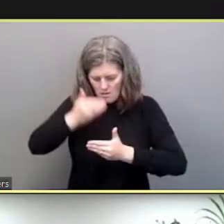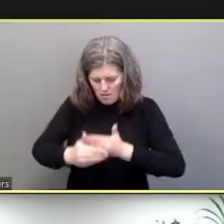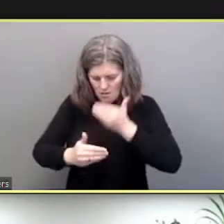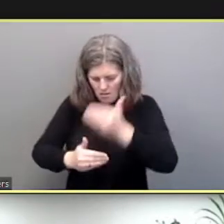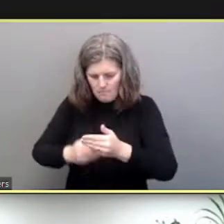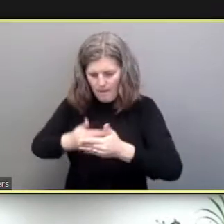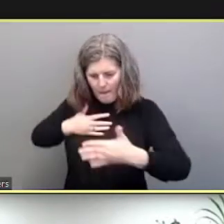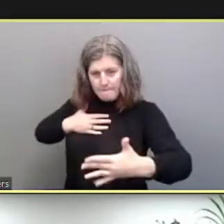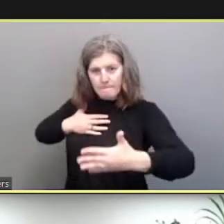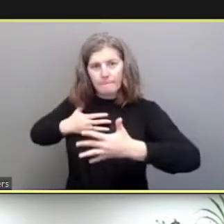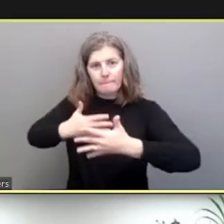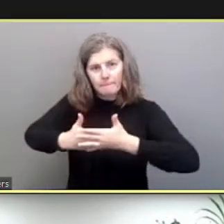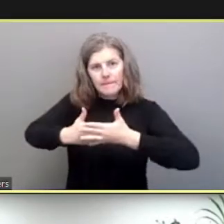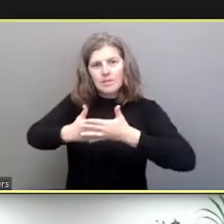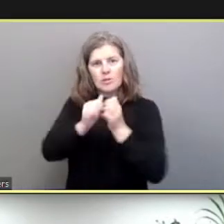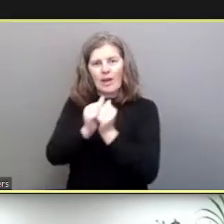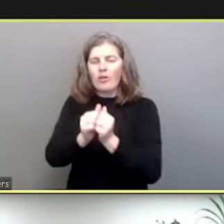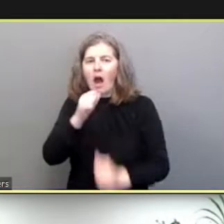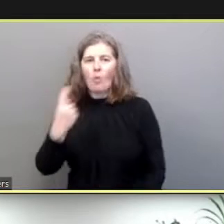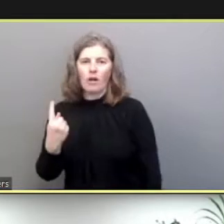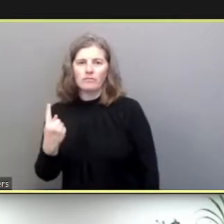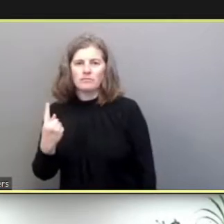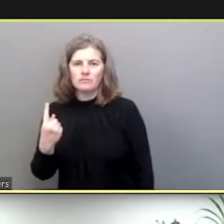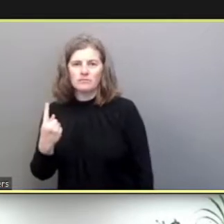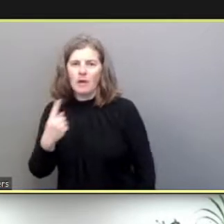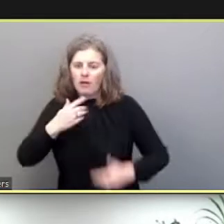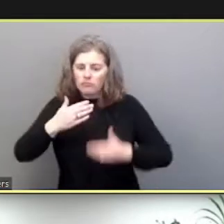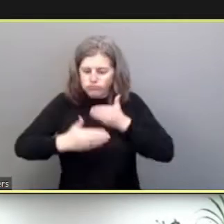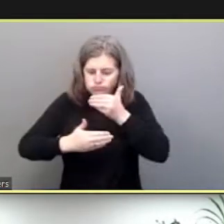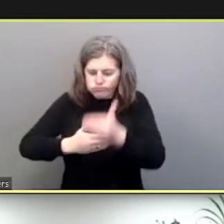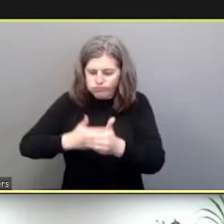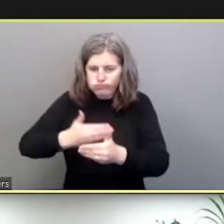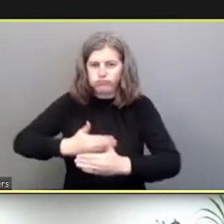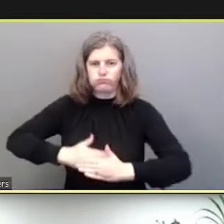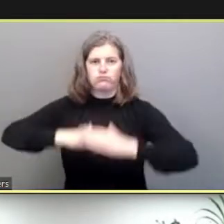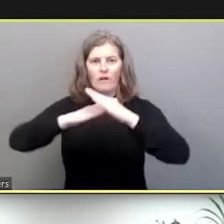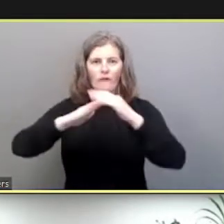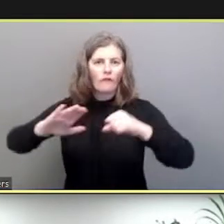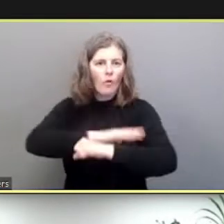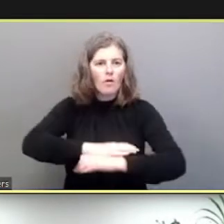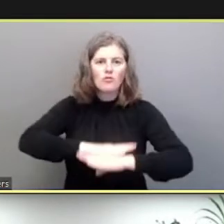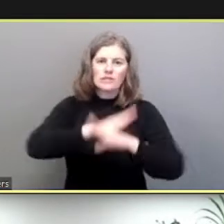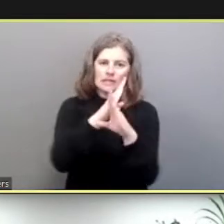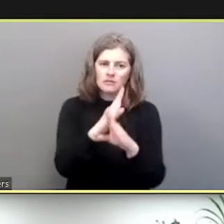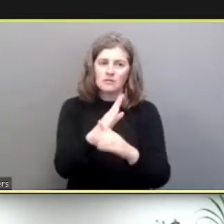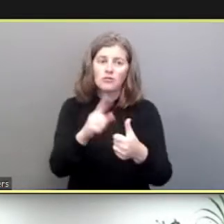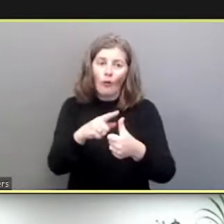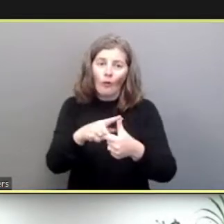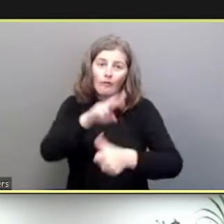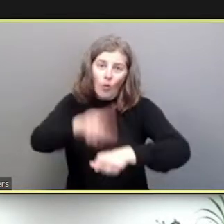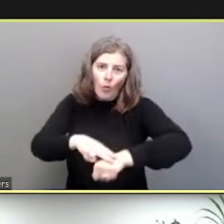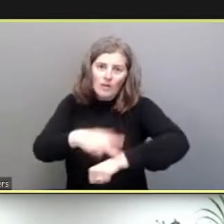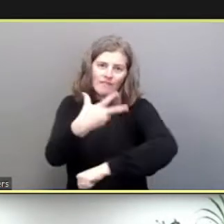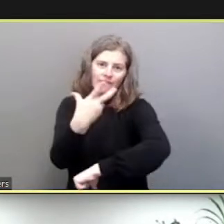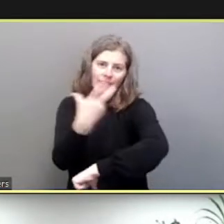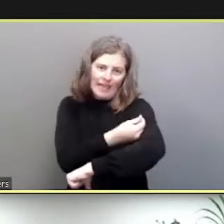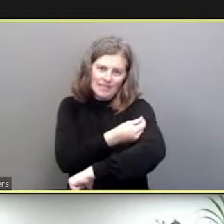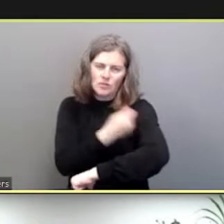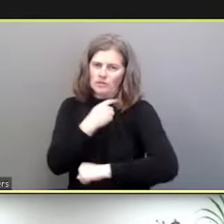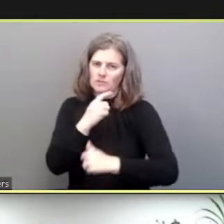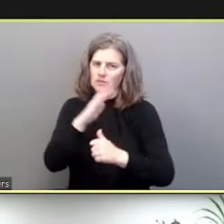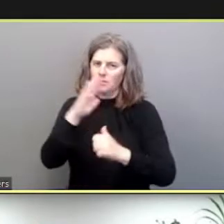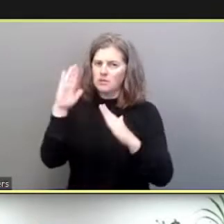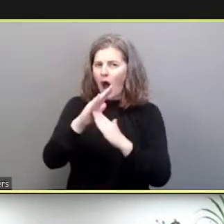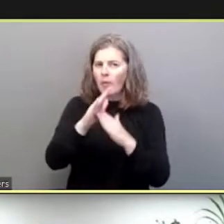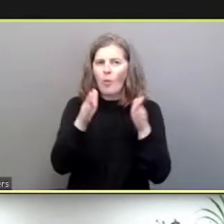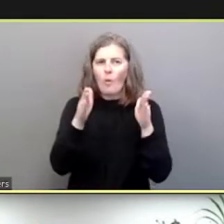to layer things on top of each other to get the full protection. So certainly vaccination, we think, is our way out of